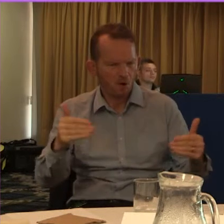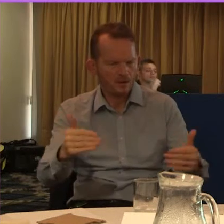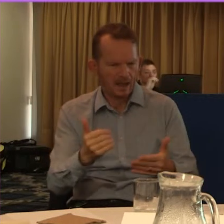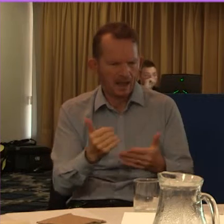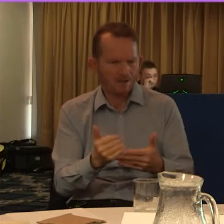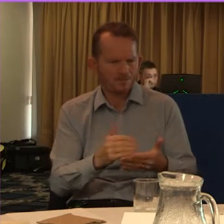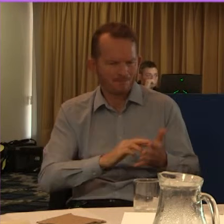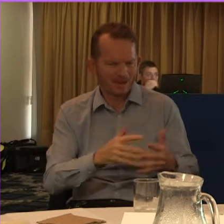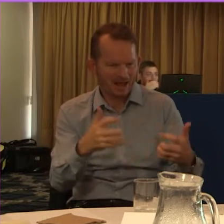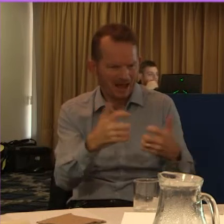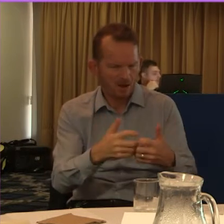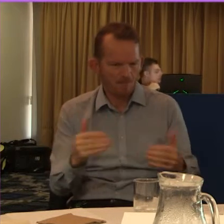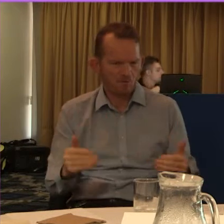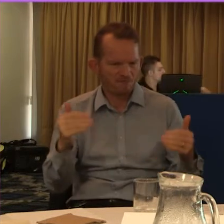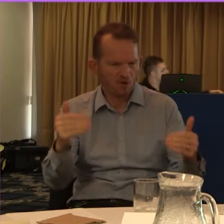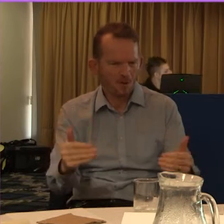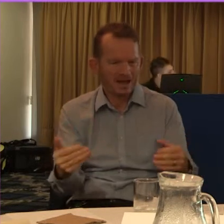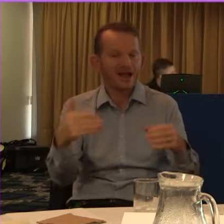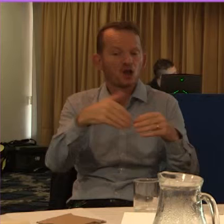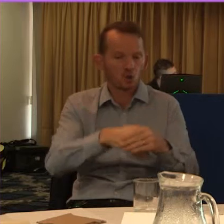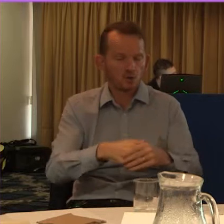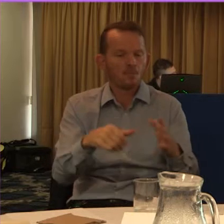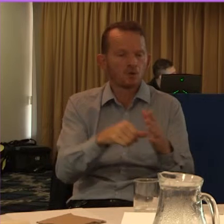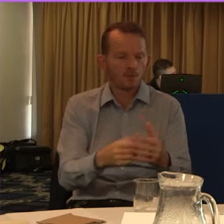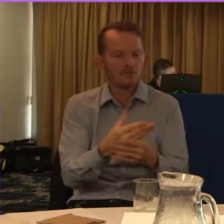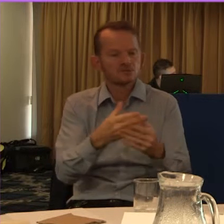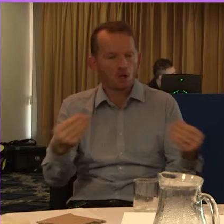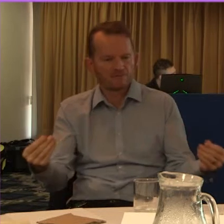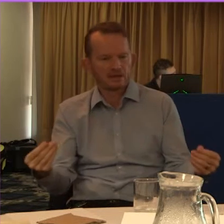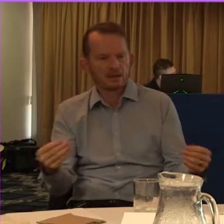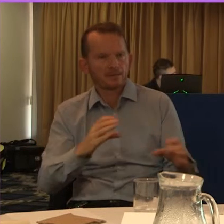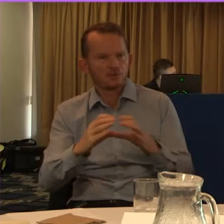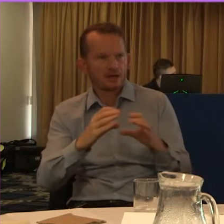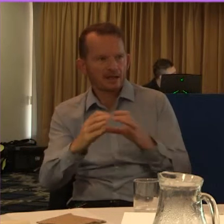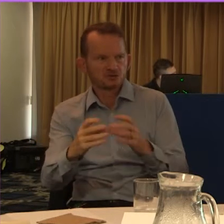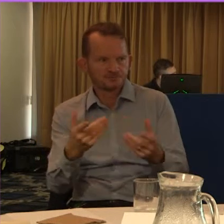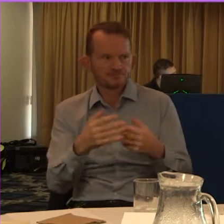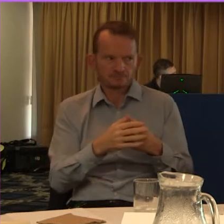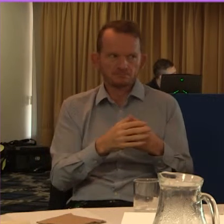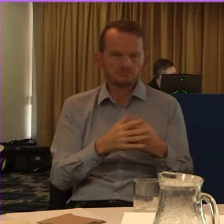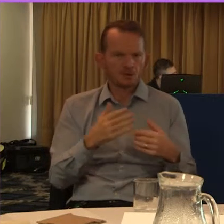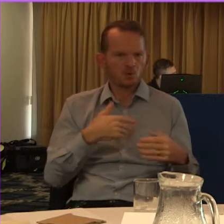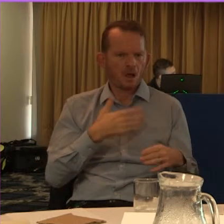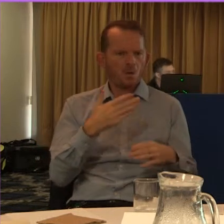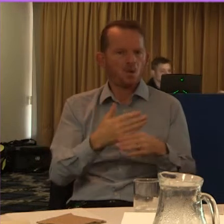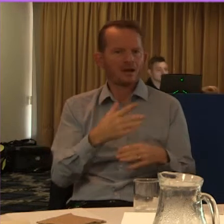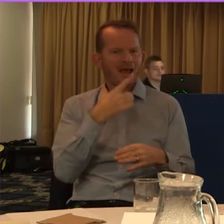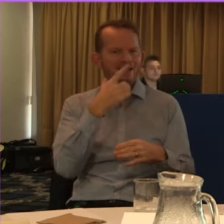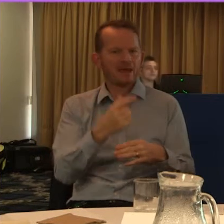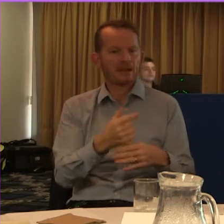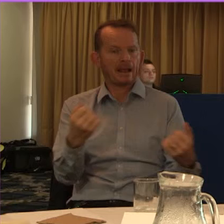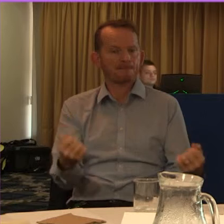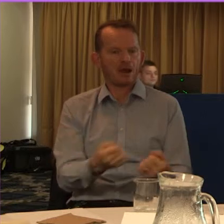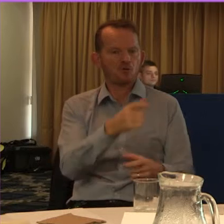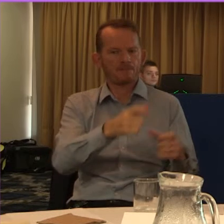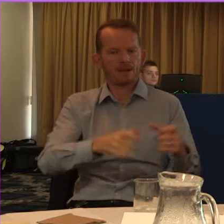includes helping them plan how to move forward and can include problem solving and communication. So again, our work in enabling